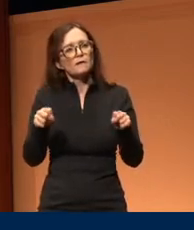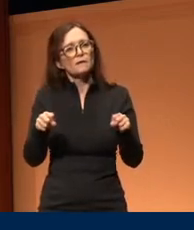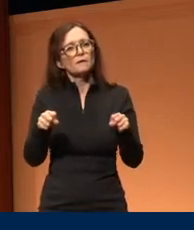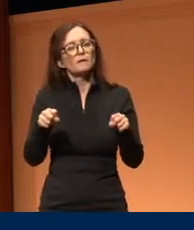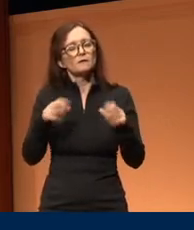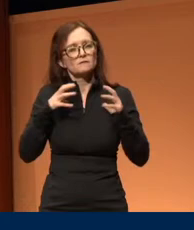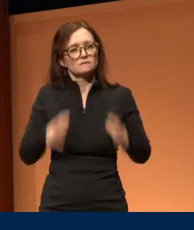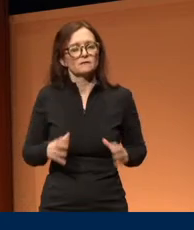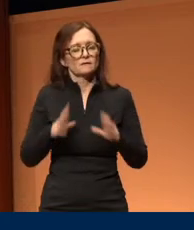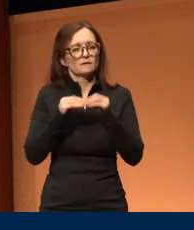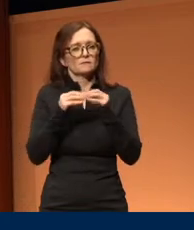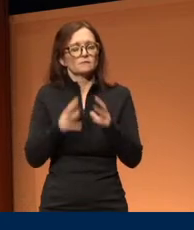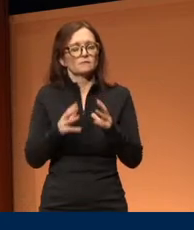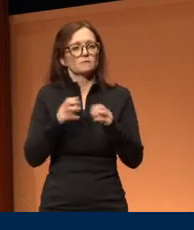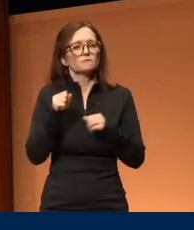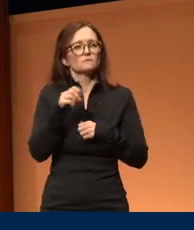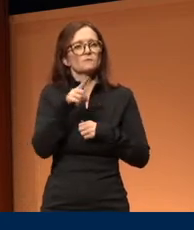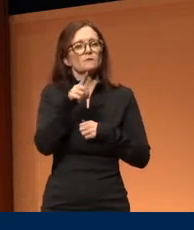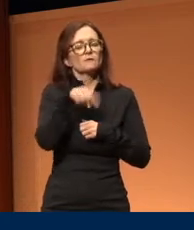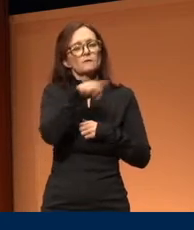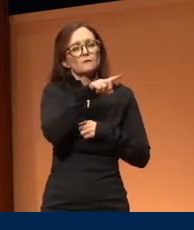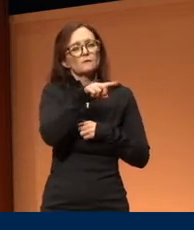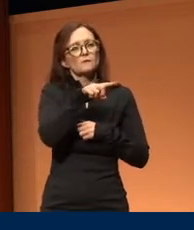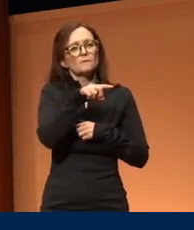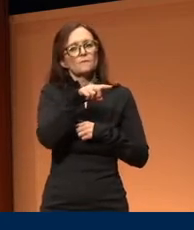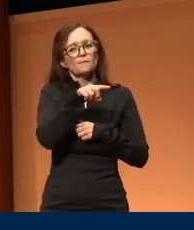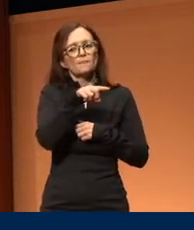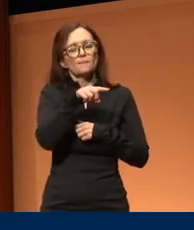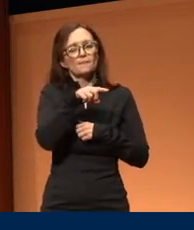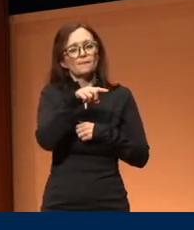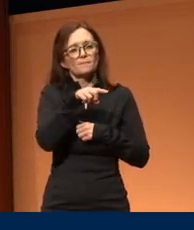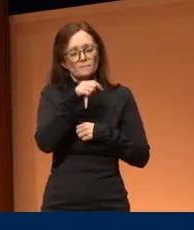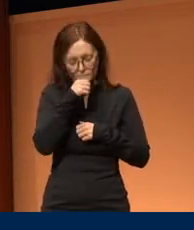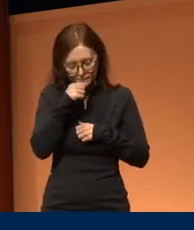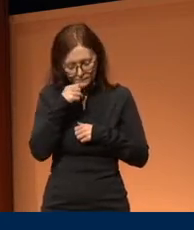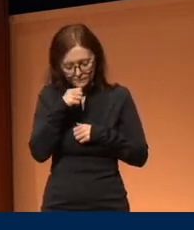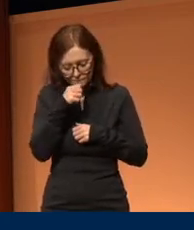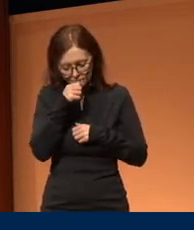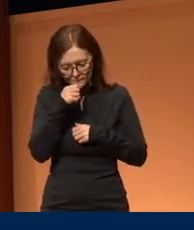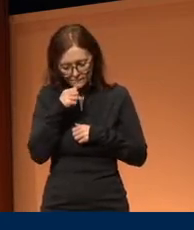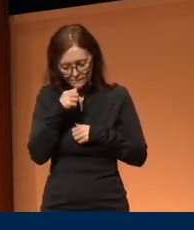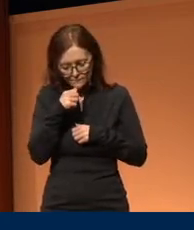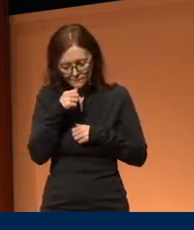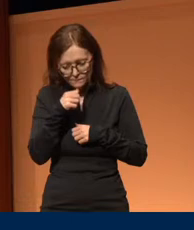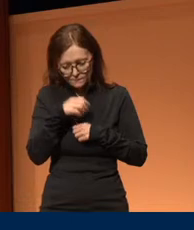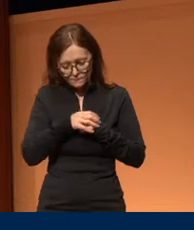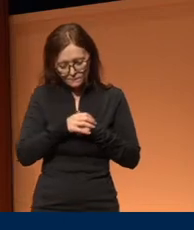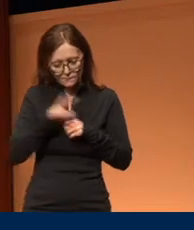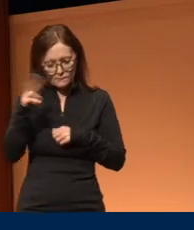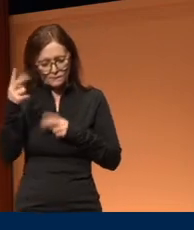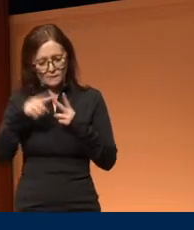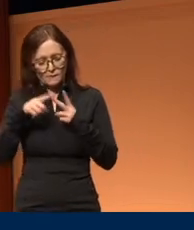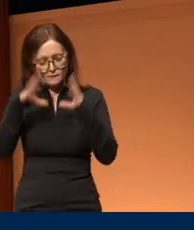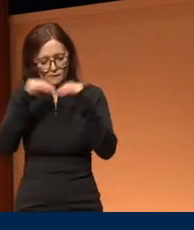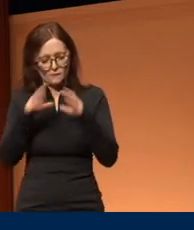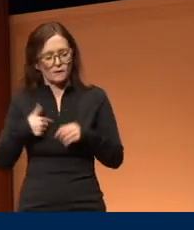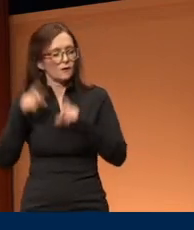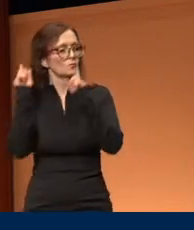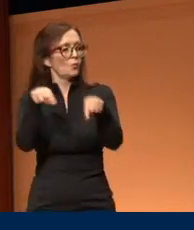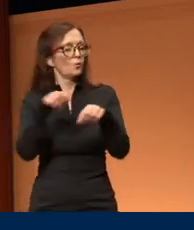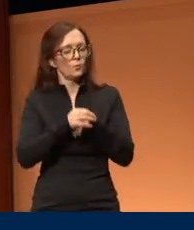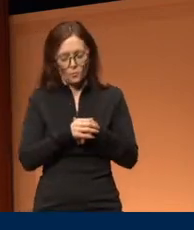citizens into quasi-legislators. And of course, the promise wasn't kept. And surprisingly, and then the second convention, the one I was